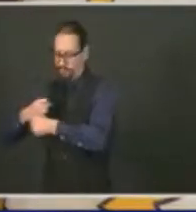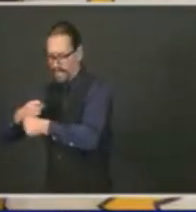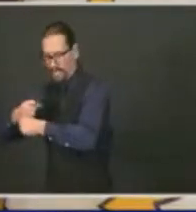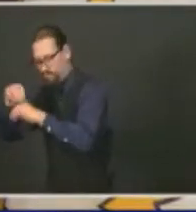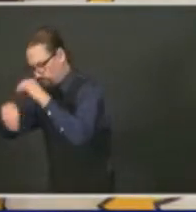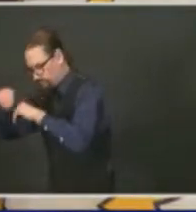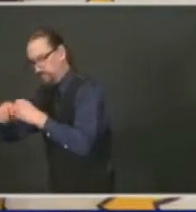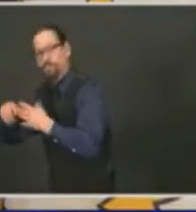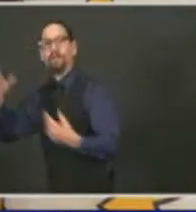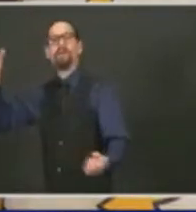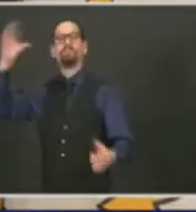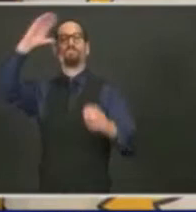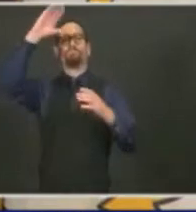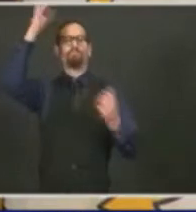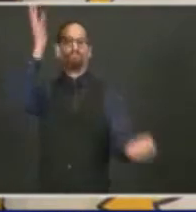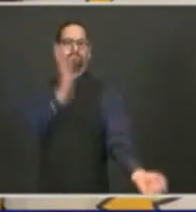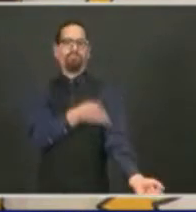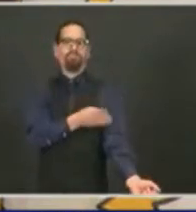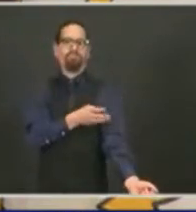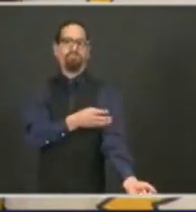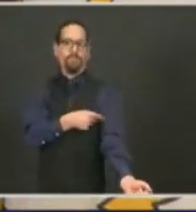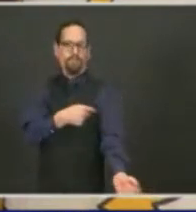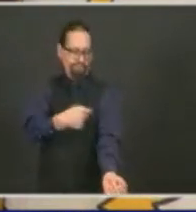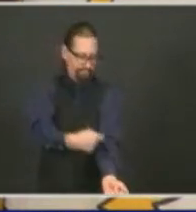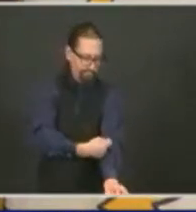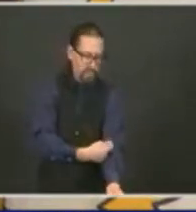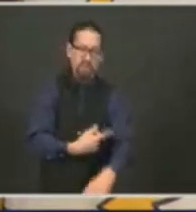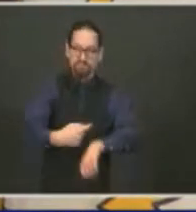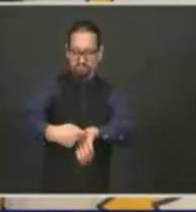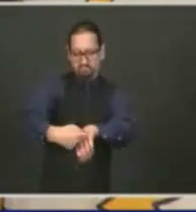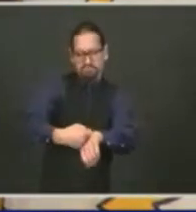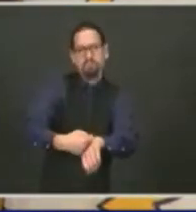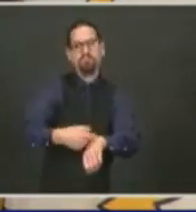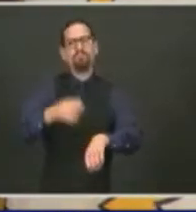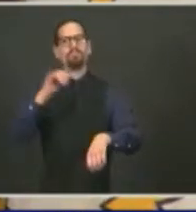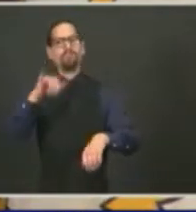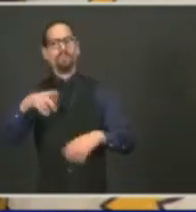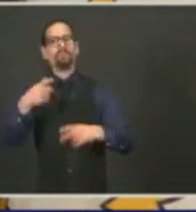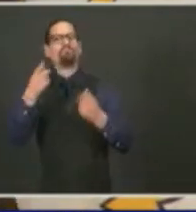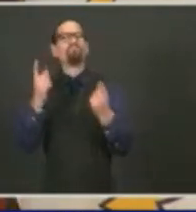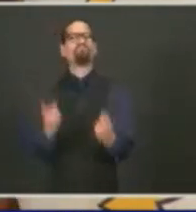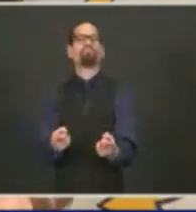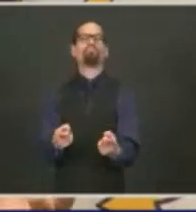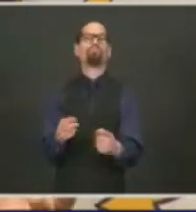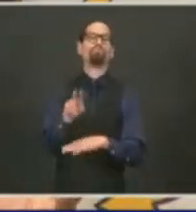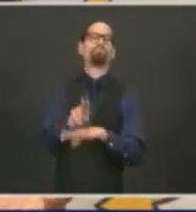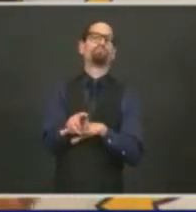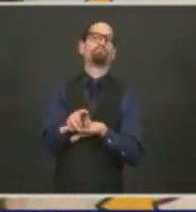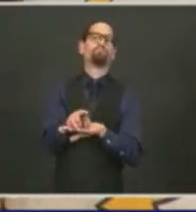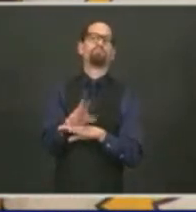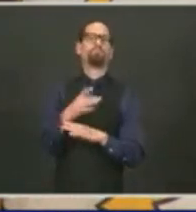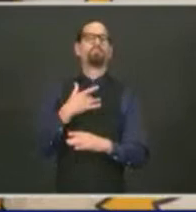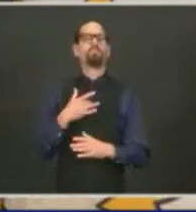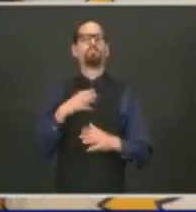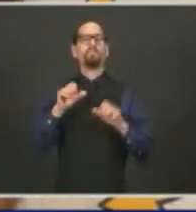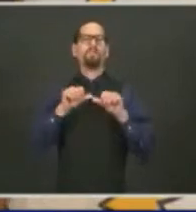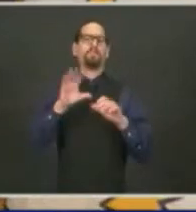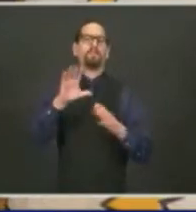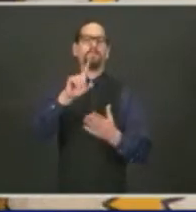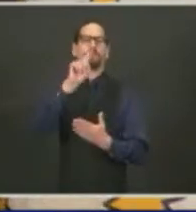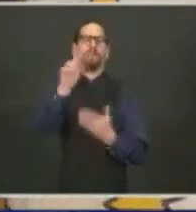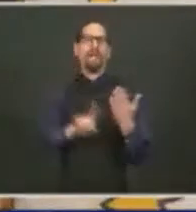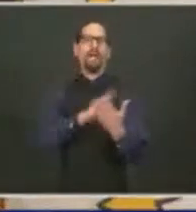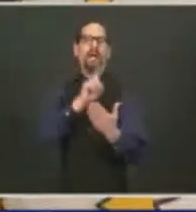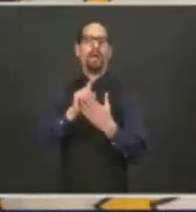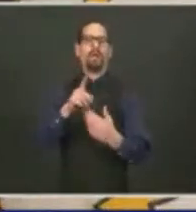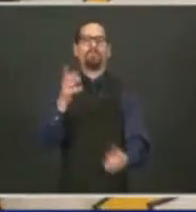needle in your hand and one of your veins or your arm, and then you sit in a chair. You sit there for an hour. They just infuse it slowly. You